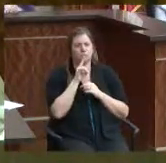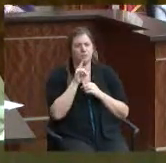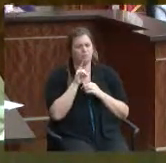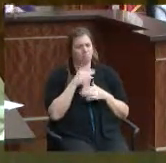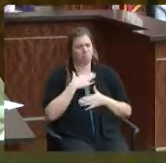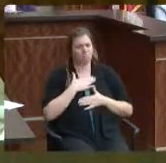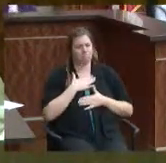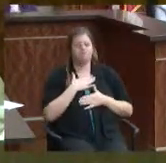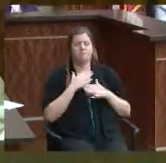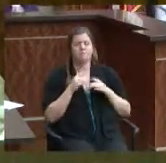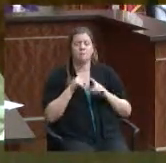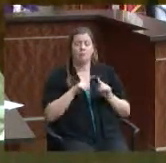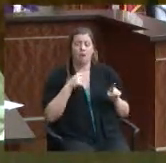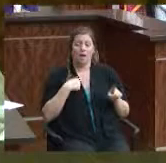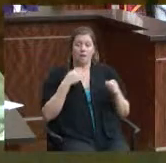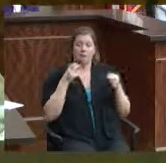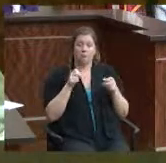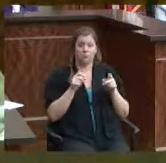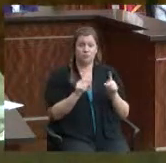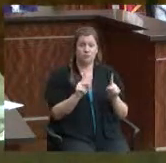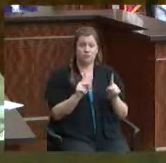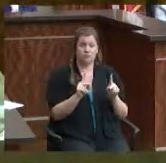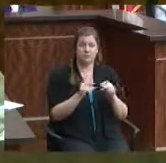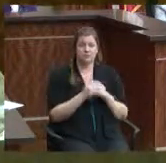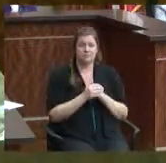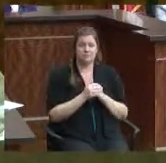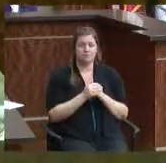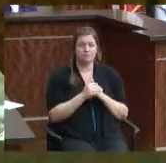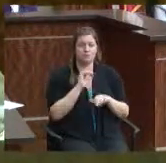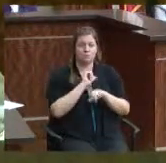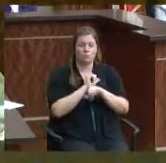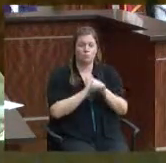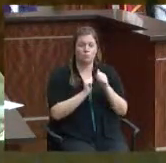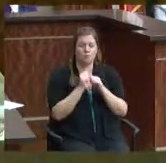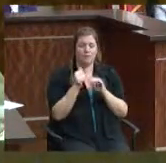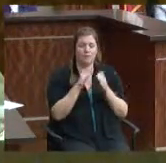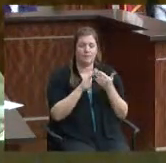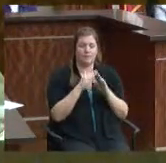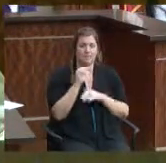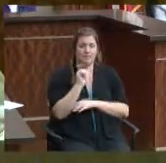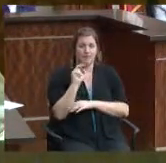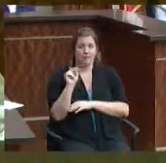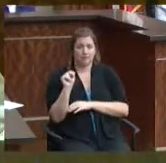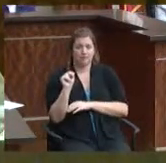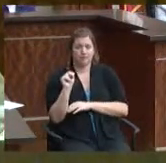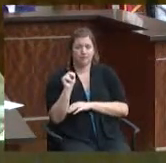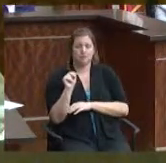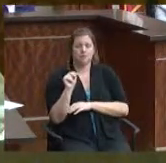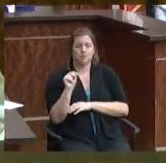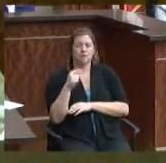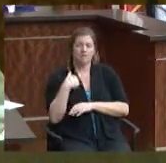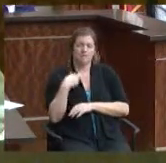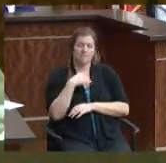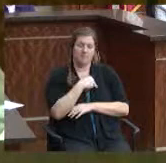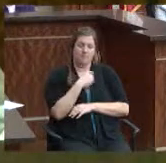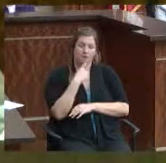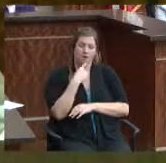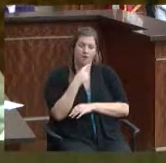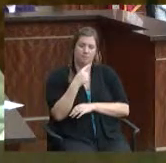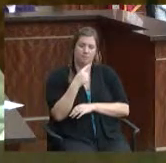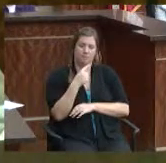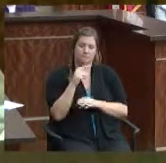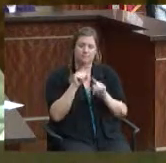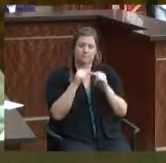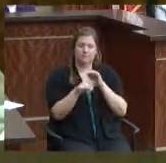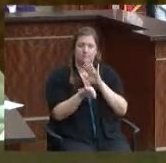moving. I had the opportunity to work with the city of Annapolis as a member of a selection